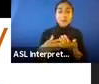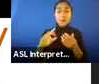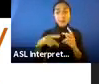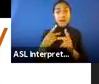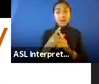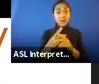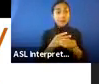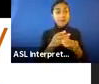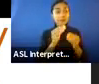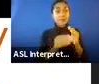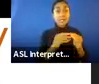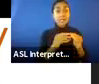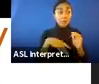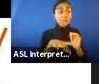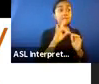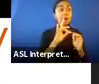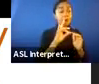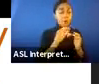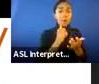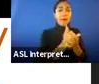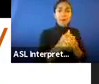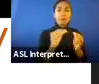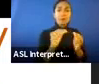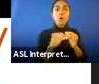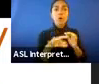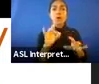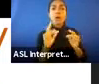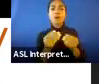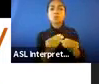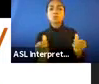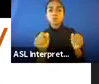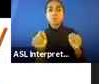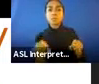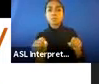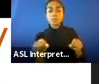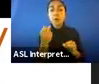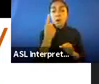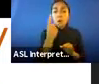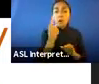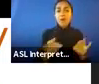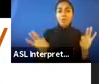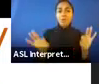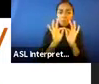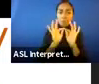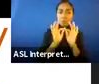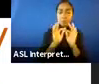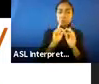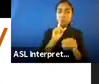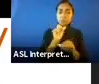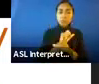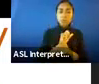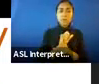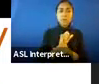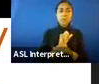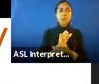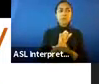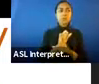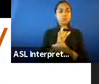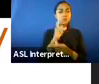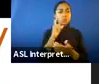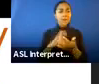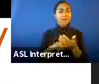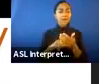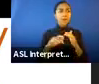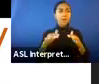make other interventions more possible. But we want to hold with humility not just the awe and the complexity of the